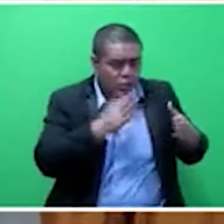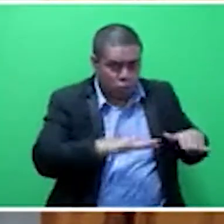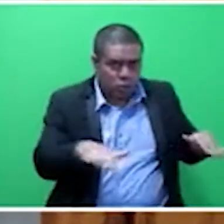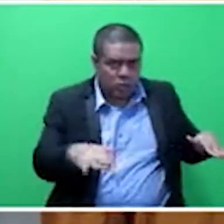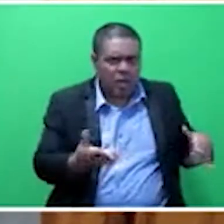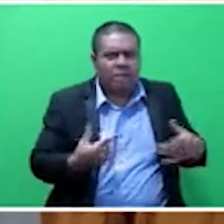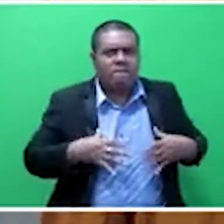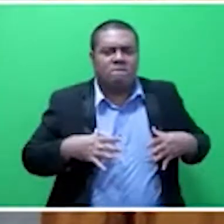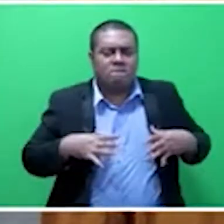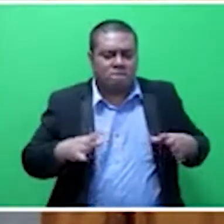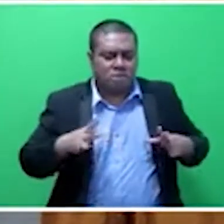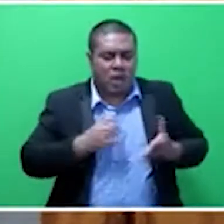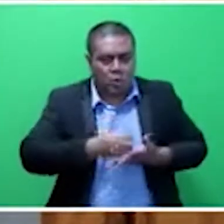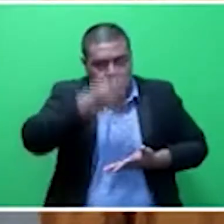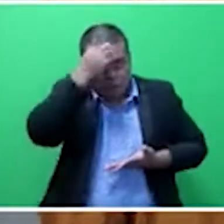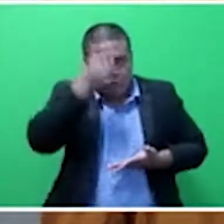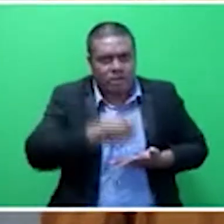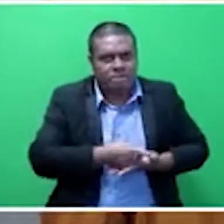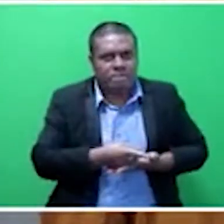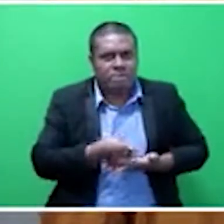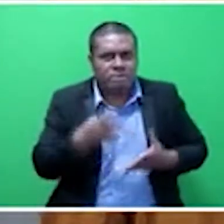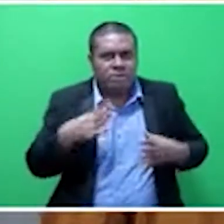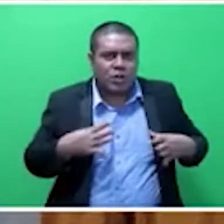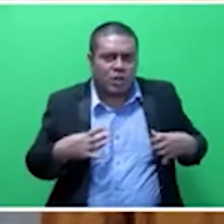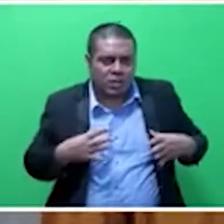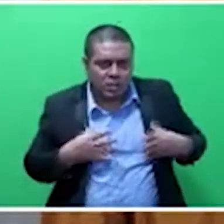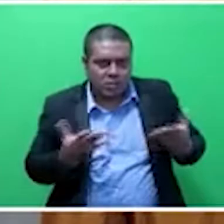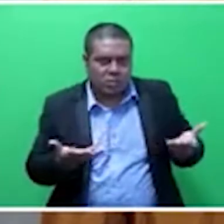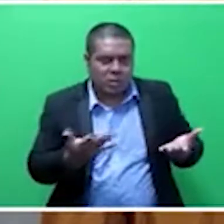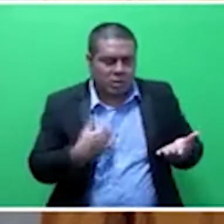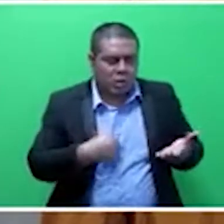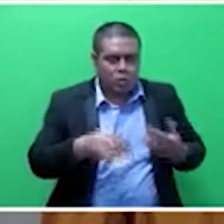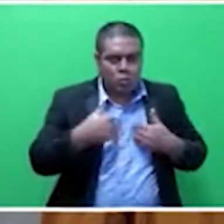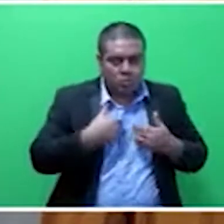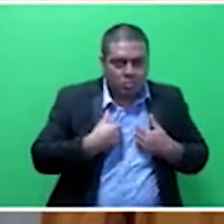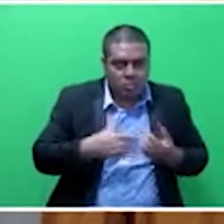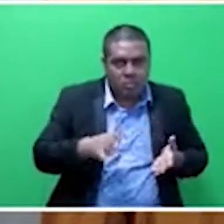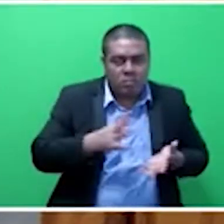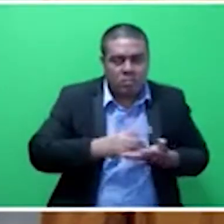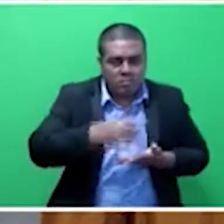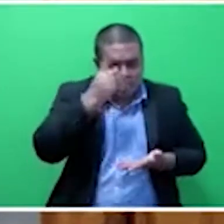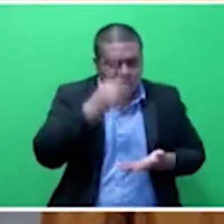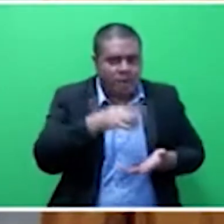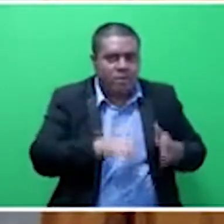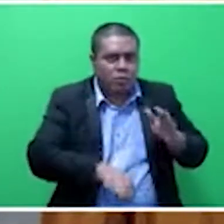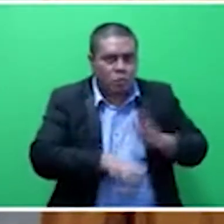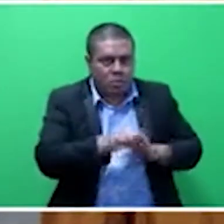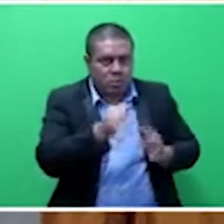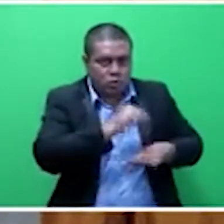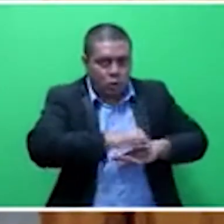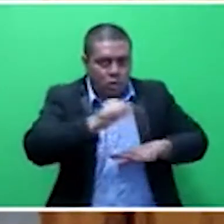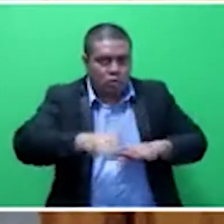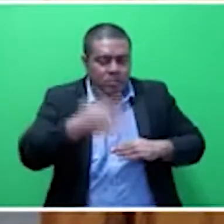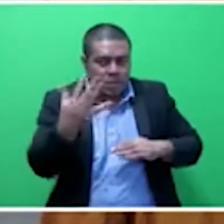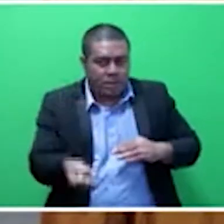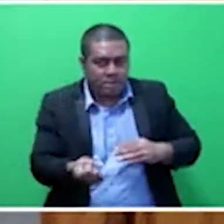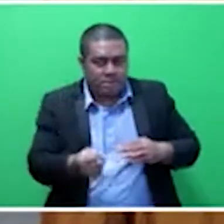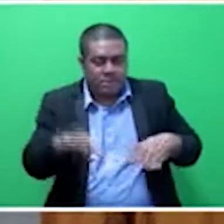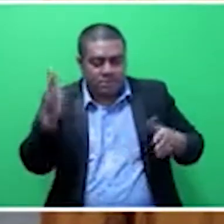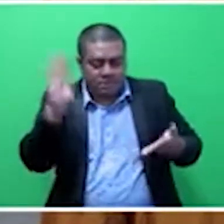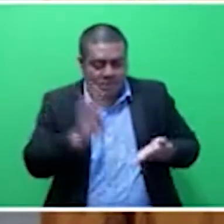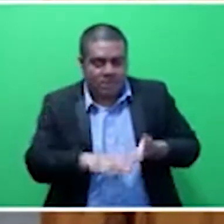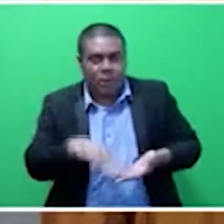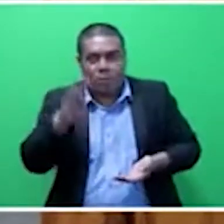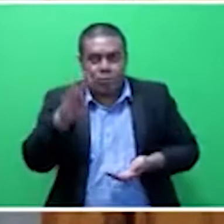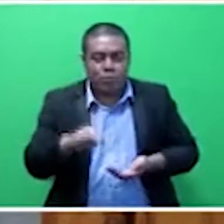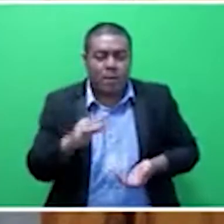7, and after completing high school education, students can get their tertiary education through toppers and tails, which reduces the burden from poor